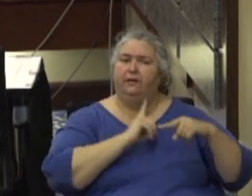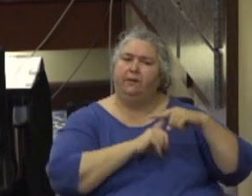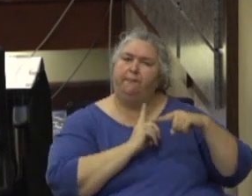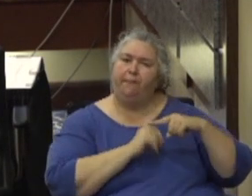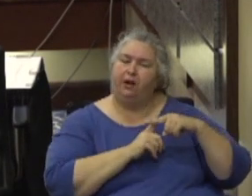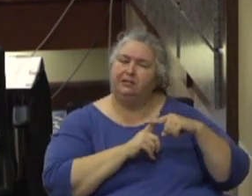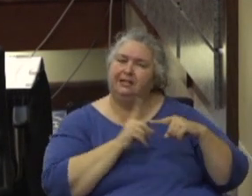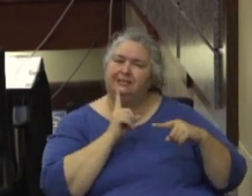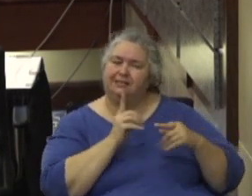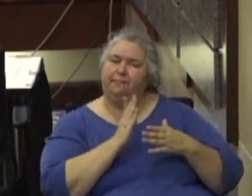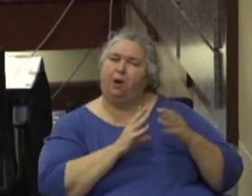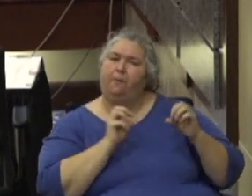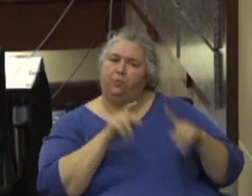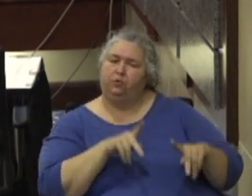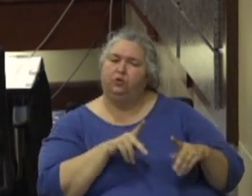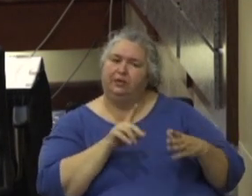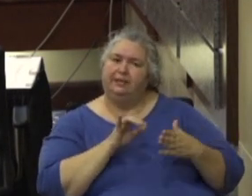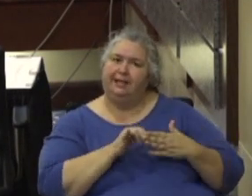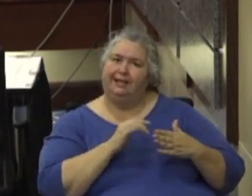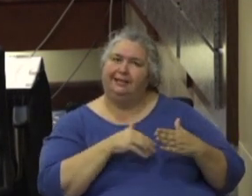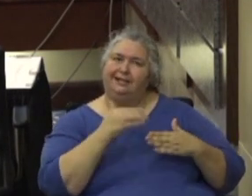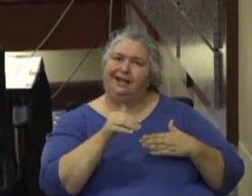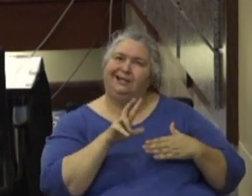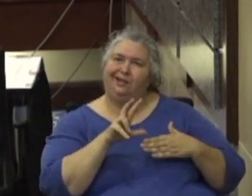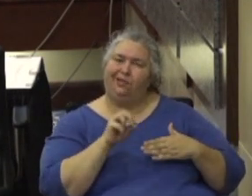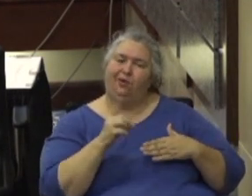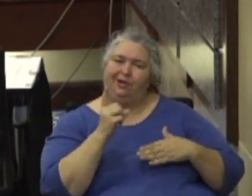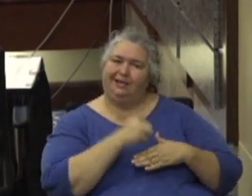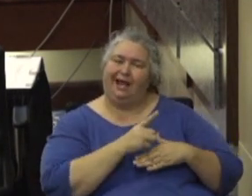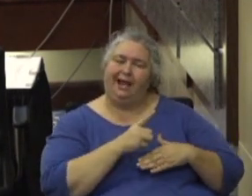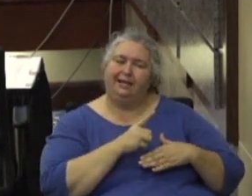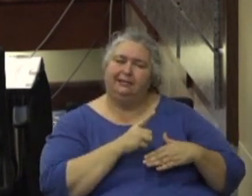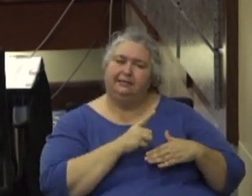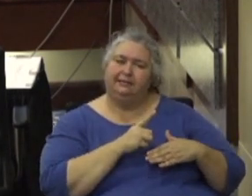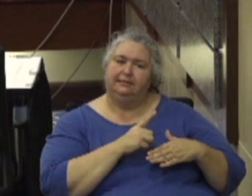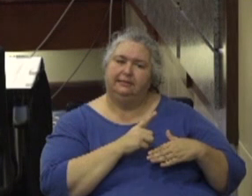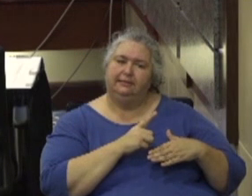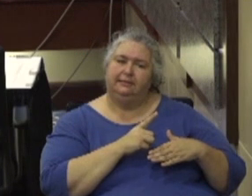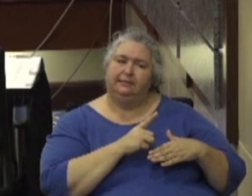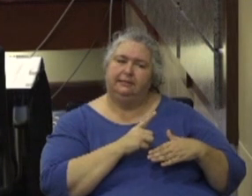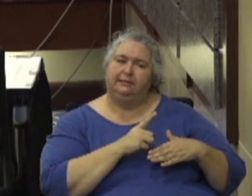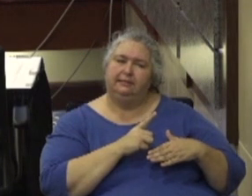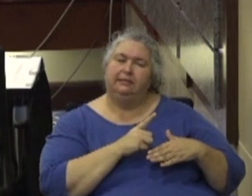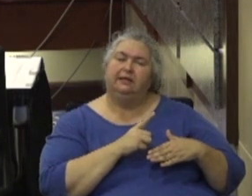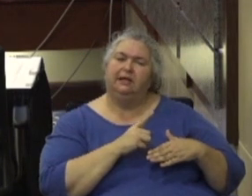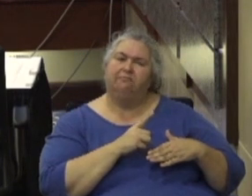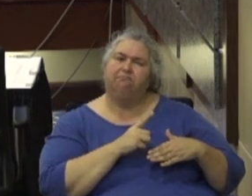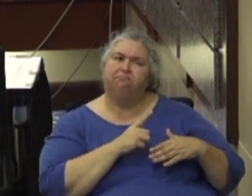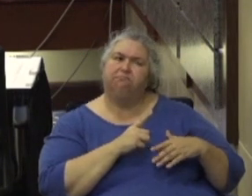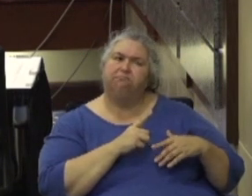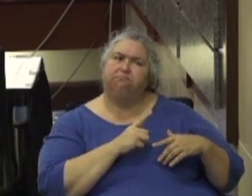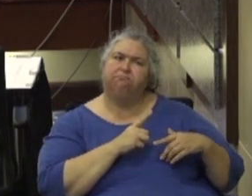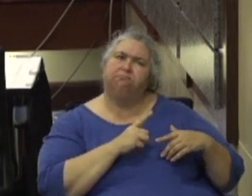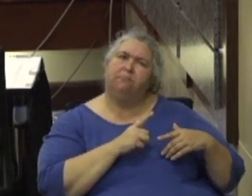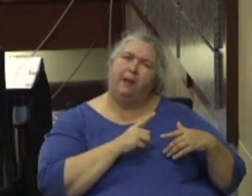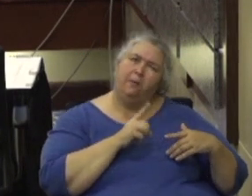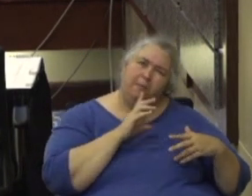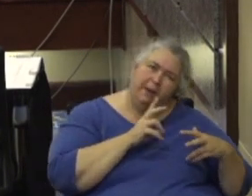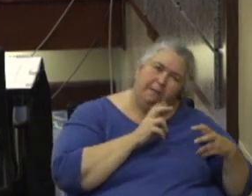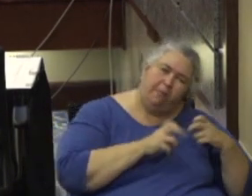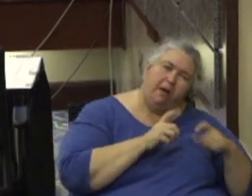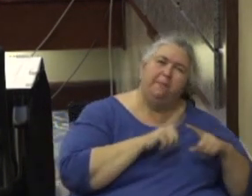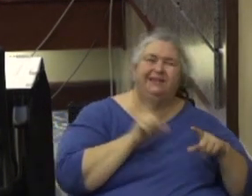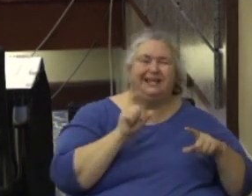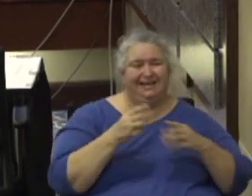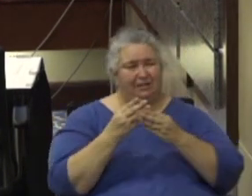of opportunity wasn't that in the next 30 days it was going to be a crisis, but that they really needed resolutions